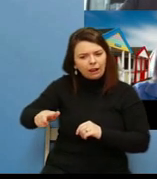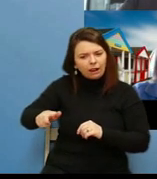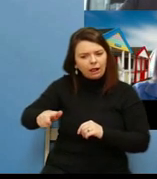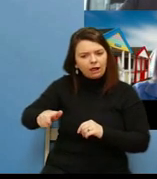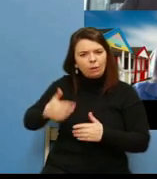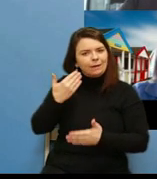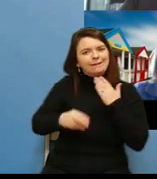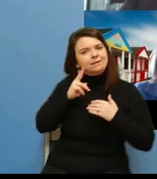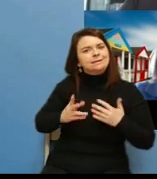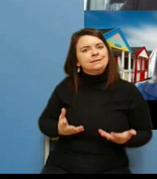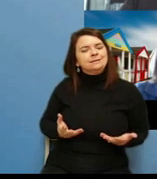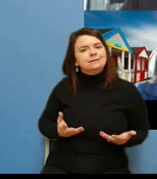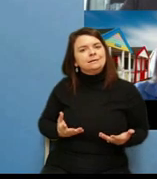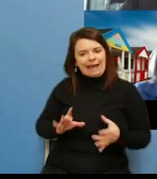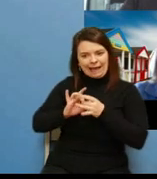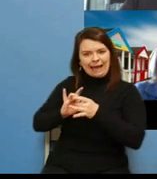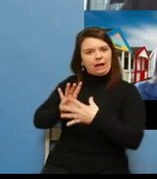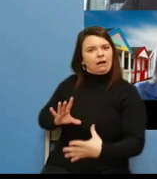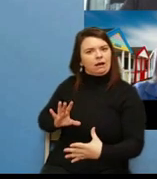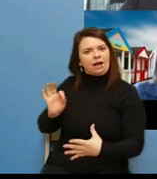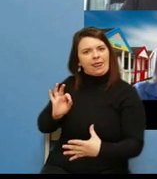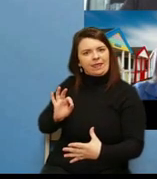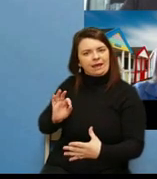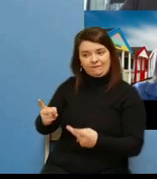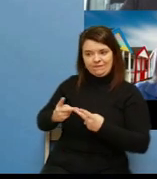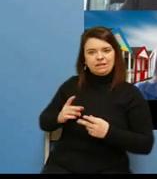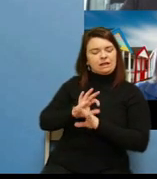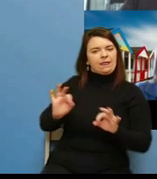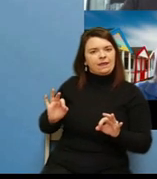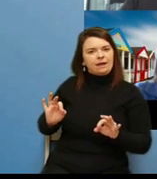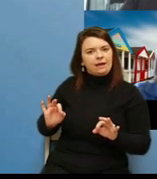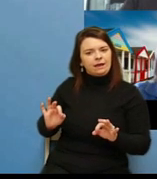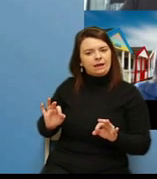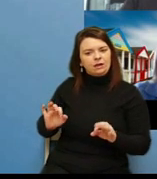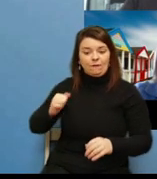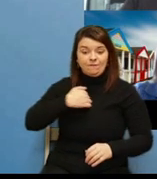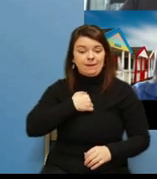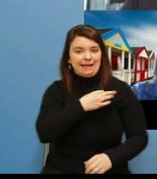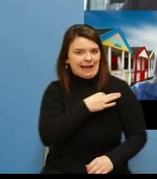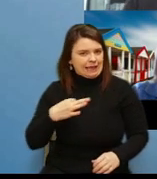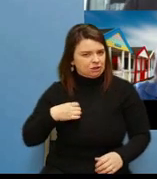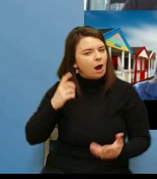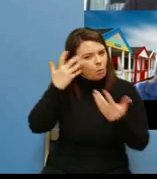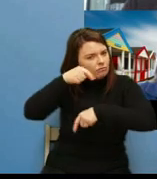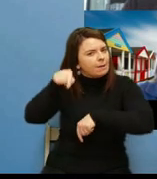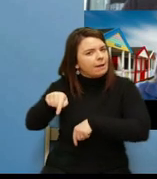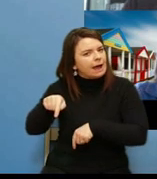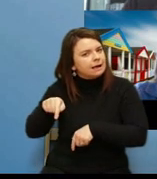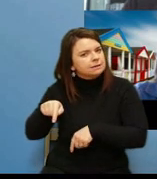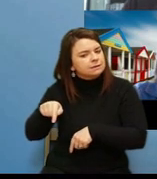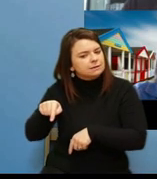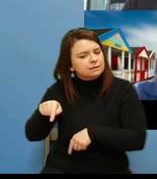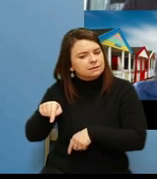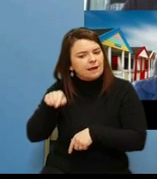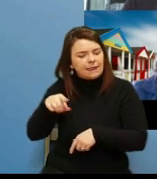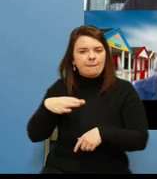of members of communities that, for whatever reasons, we aren't seeing, we're not engaging with, they're not coming to us? Because to me, as a